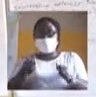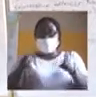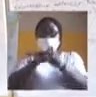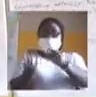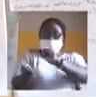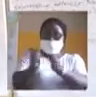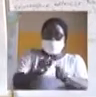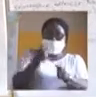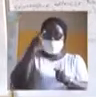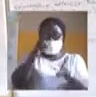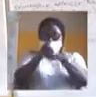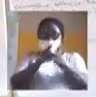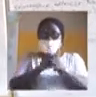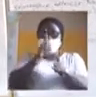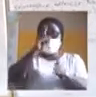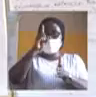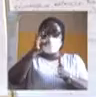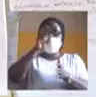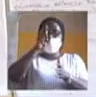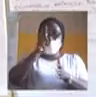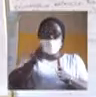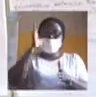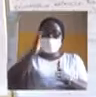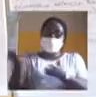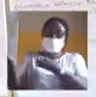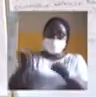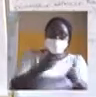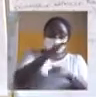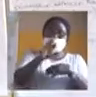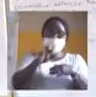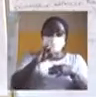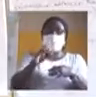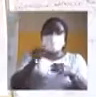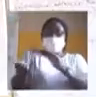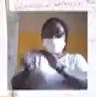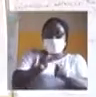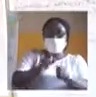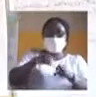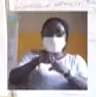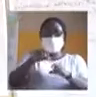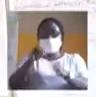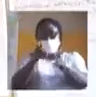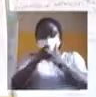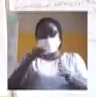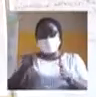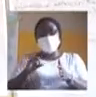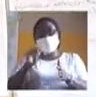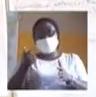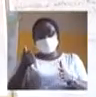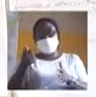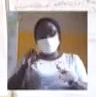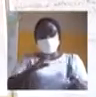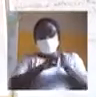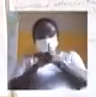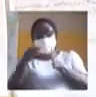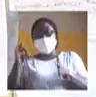demand for the other. Examples of joint demand are bread and butter, tea and